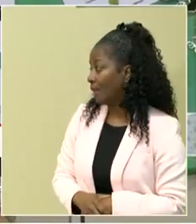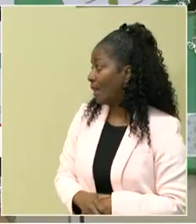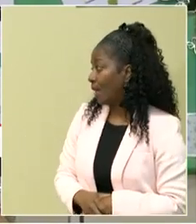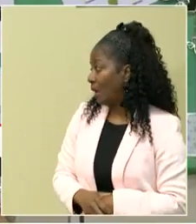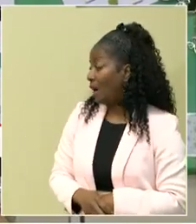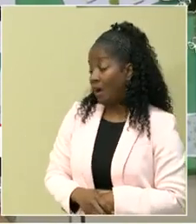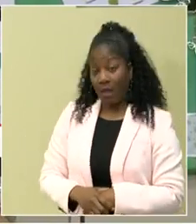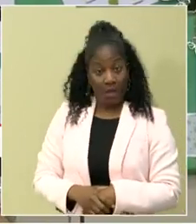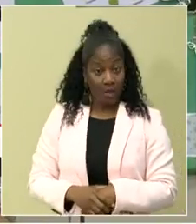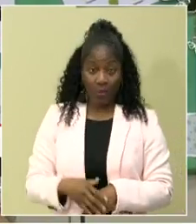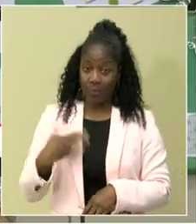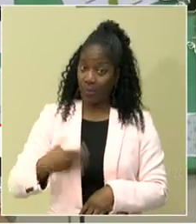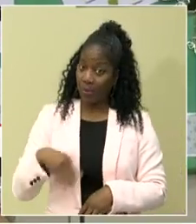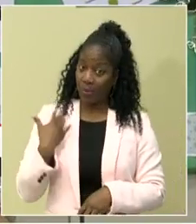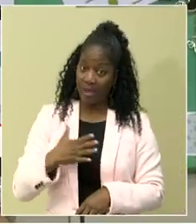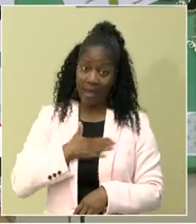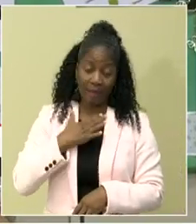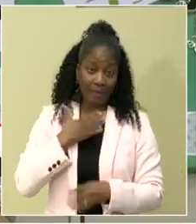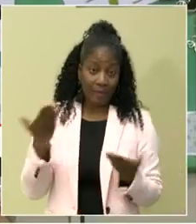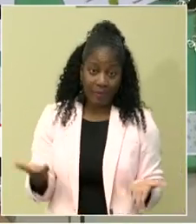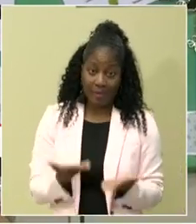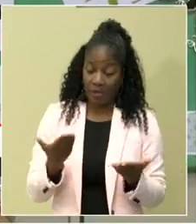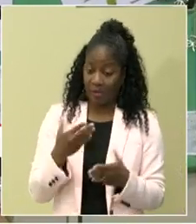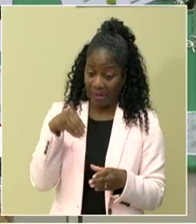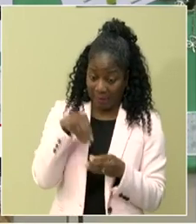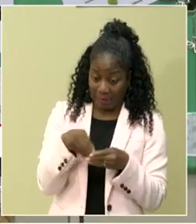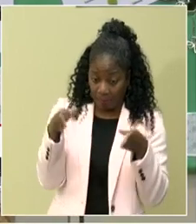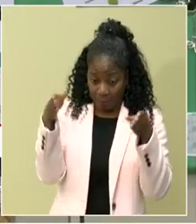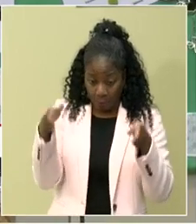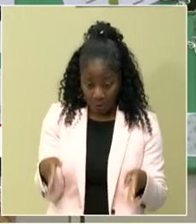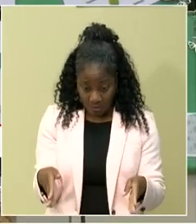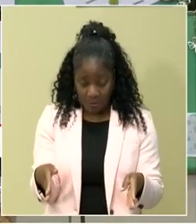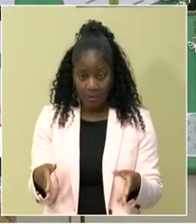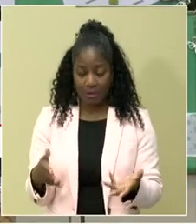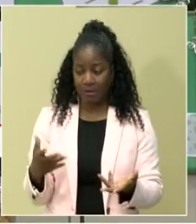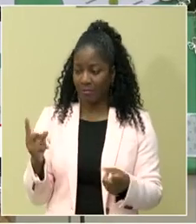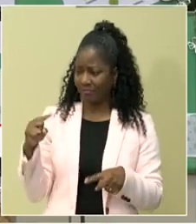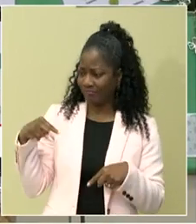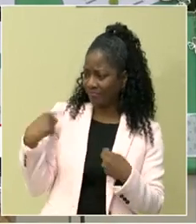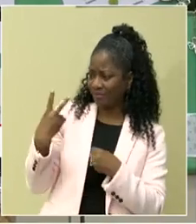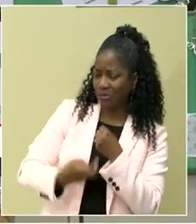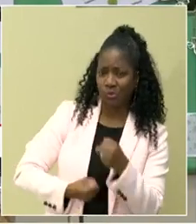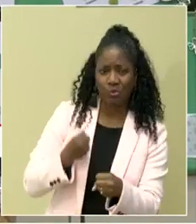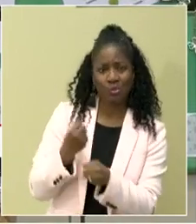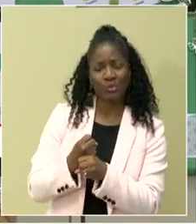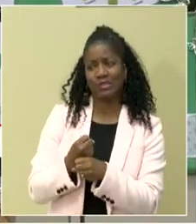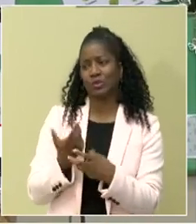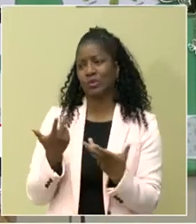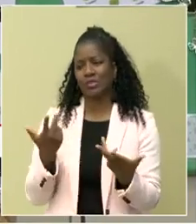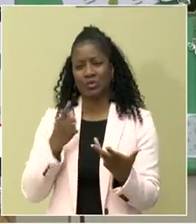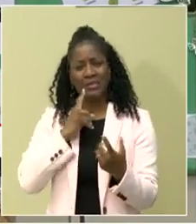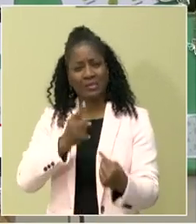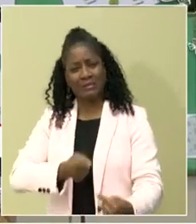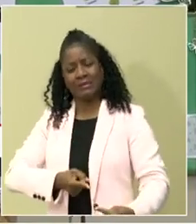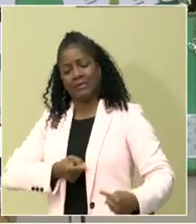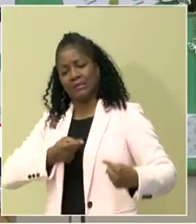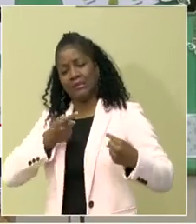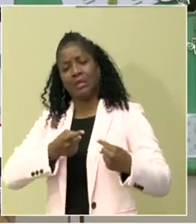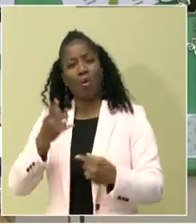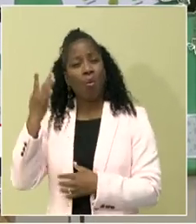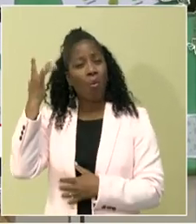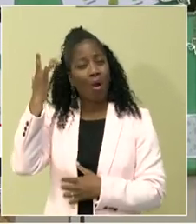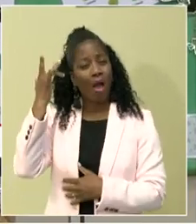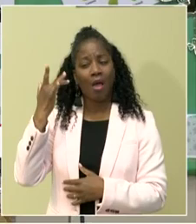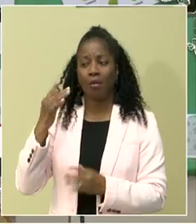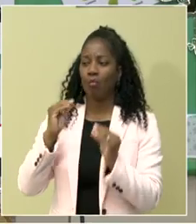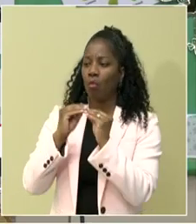here in person. These last 2 years, as we all know, have been really challenging because we have been more